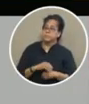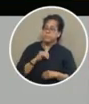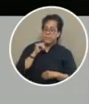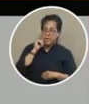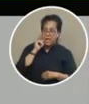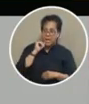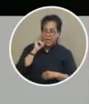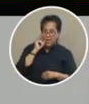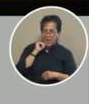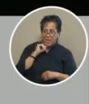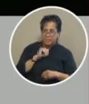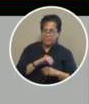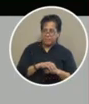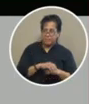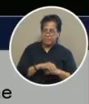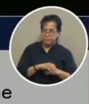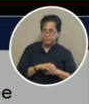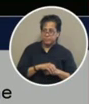Move it one more, IT.